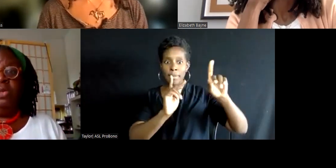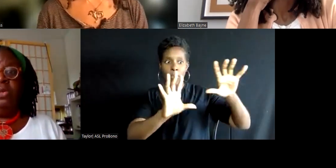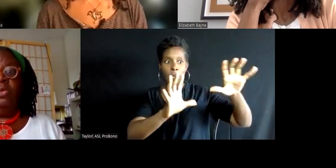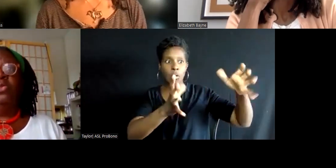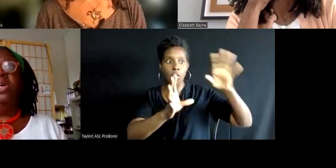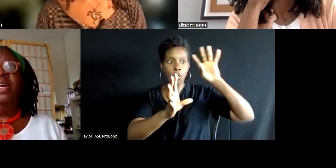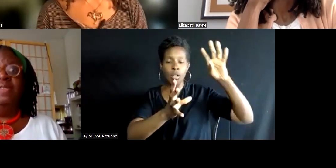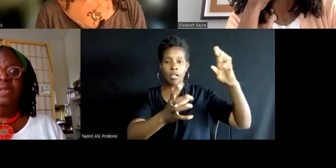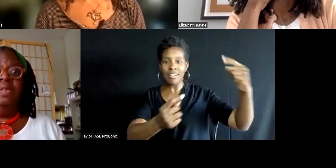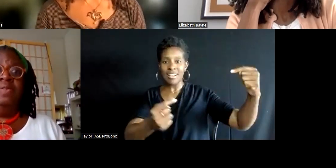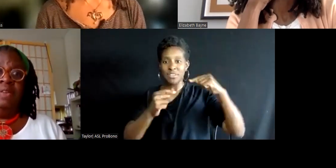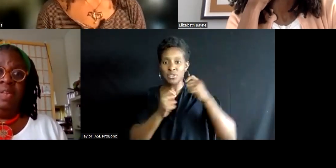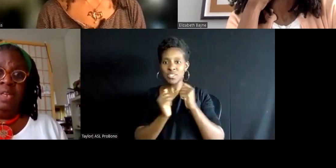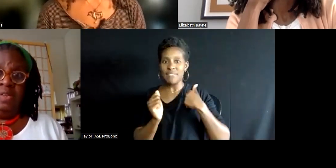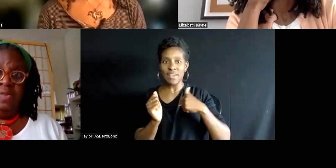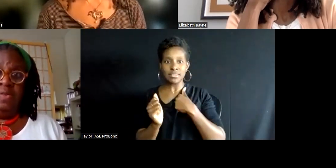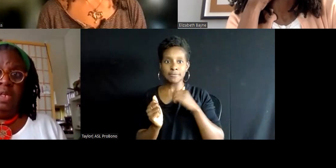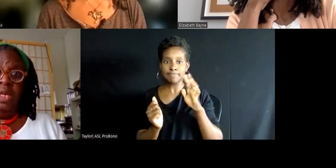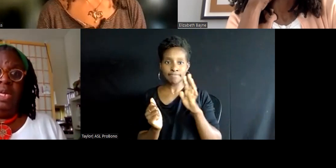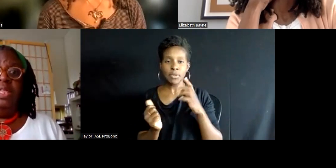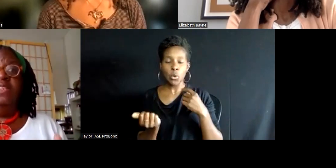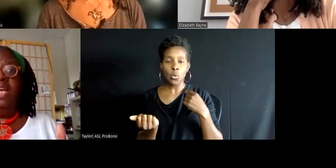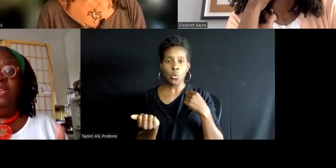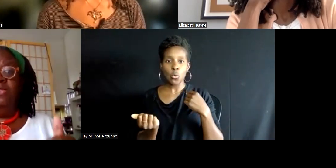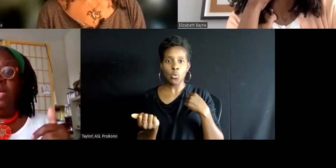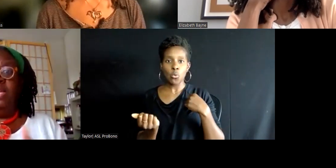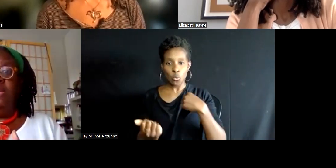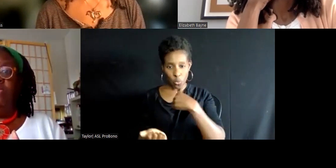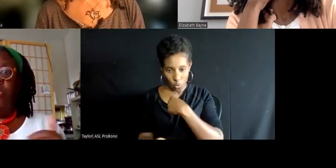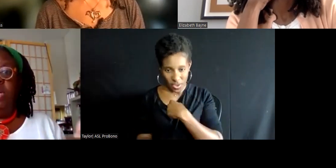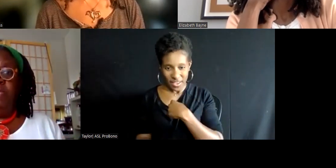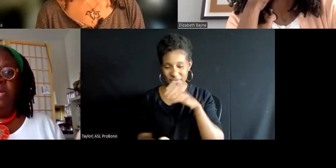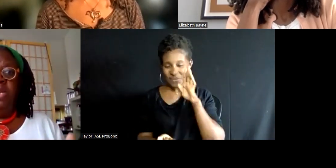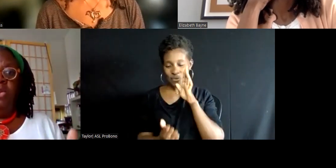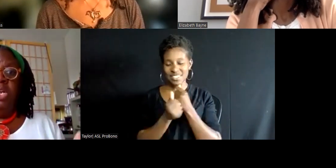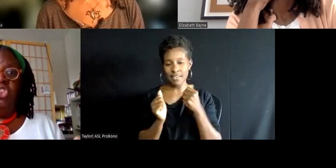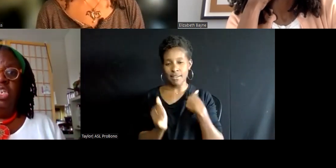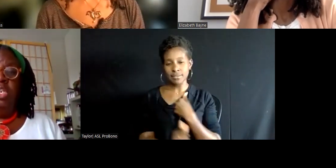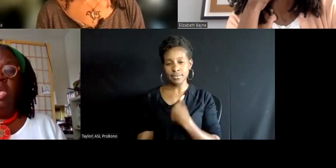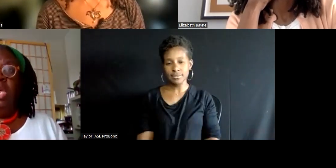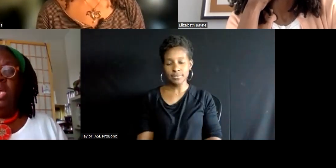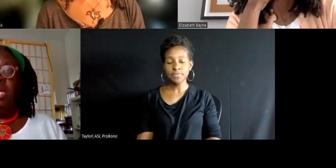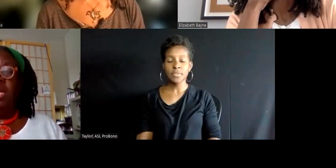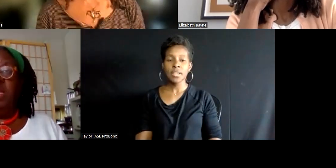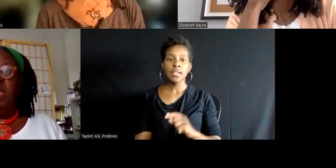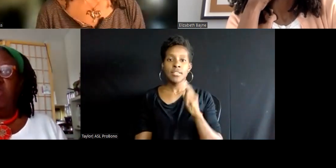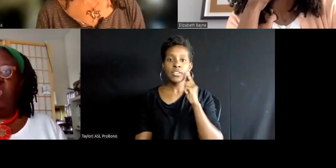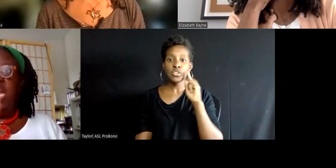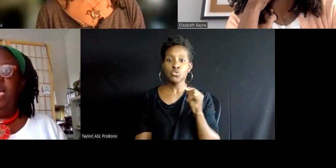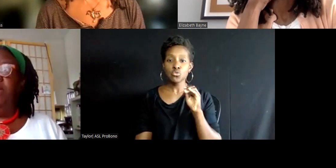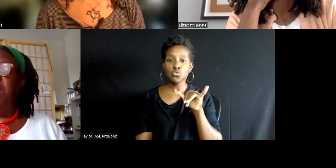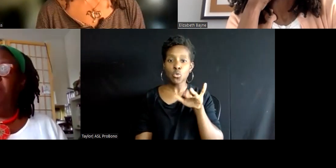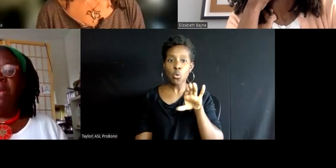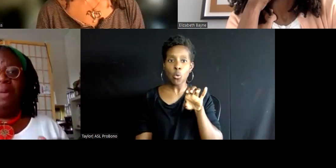are critical to us saving us. And then to answer, I think Joyce put a question in